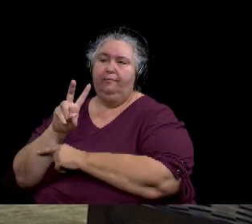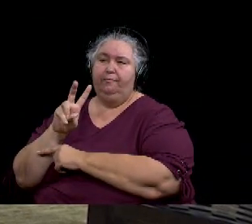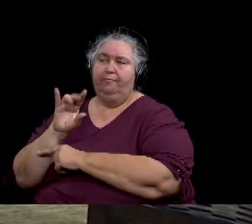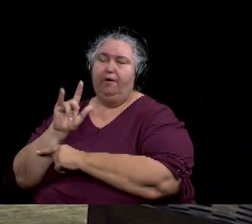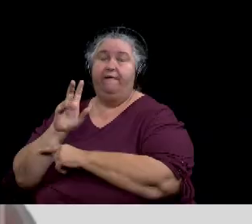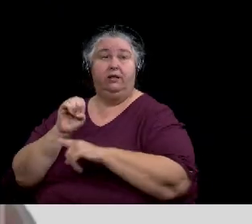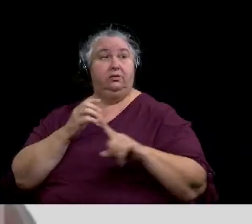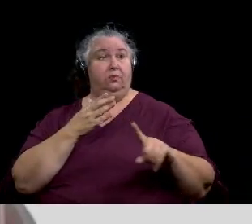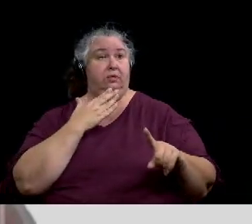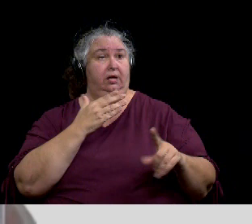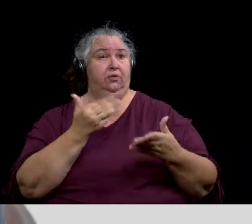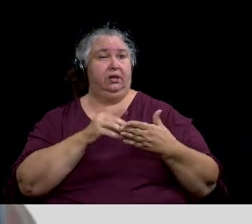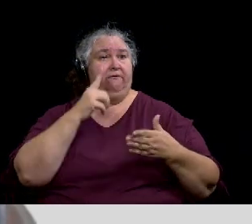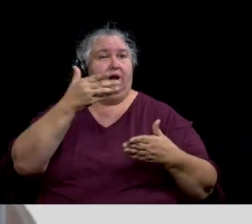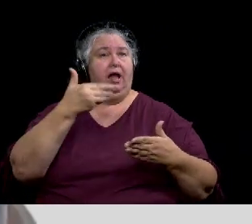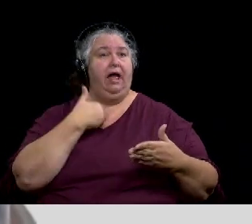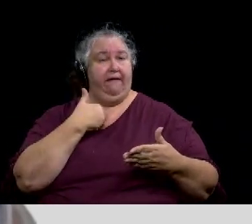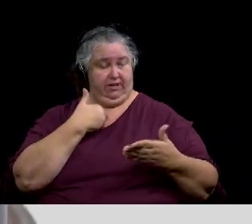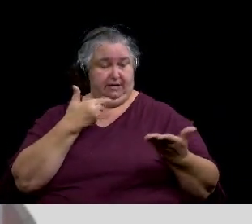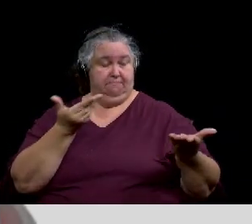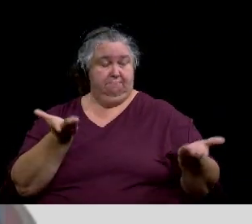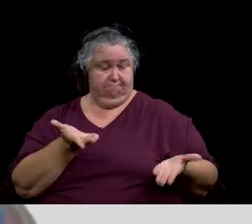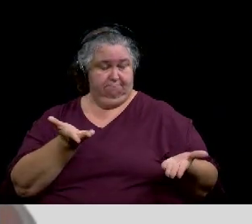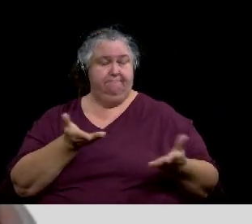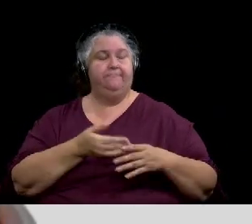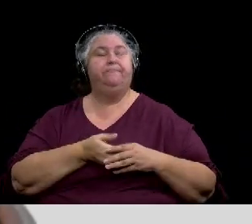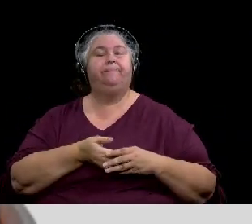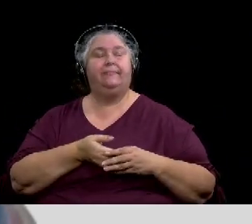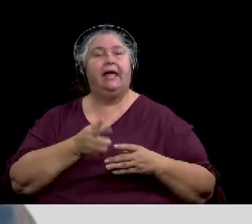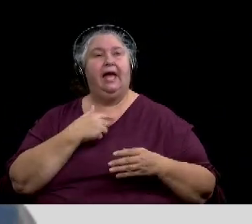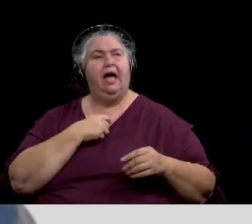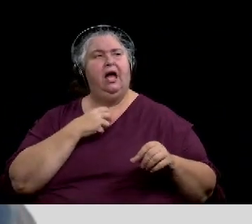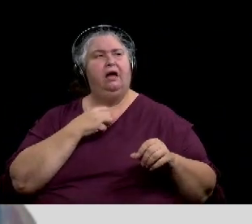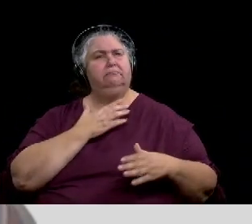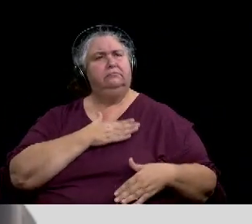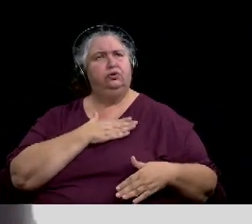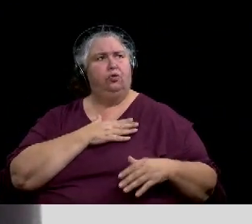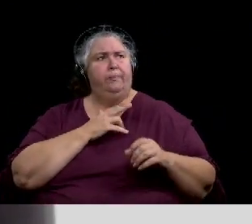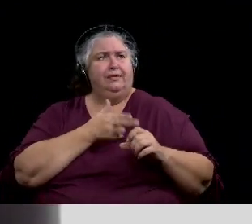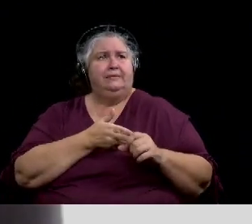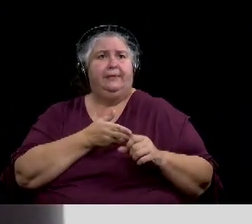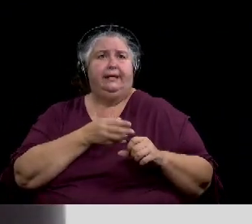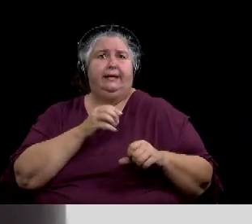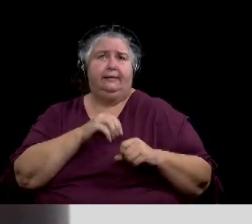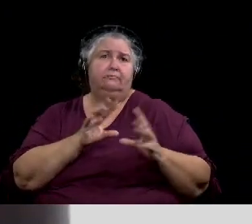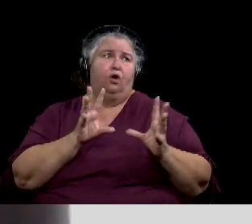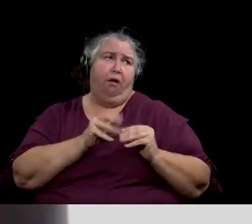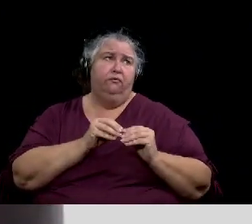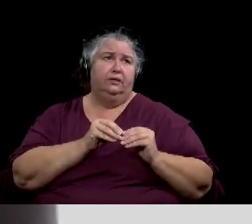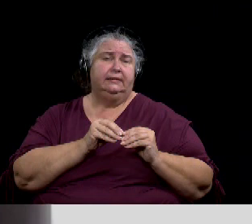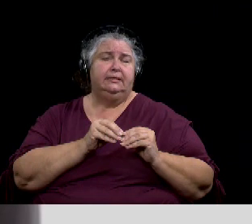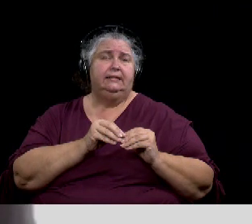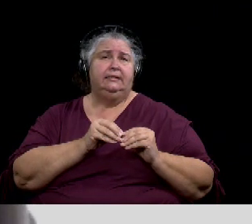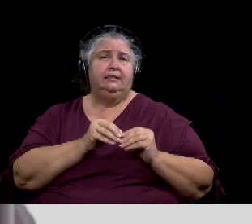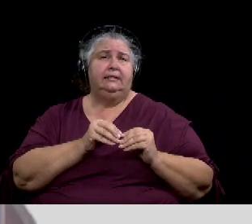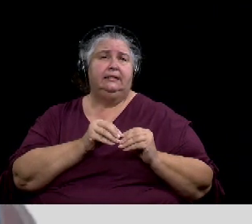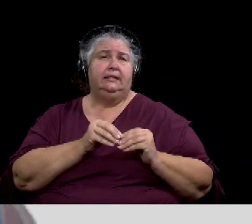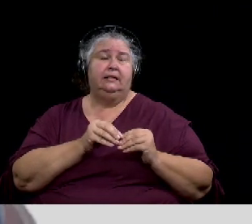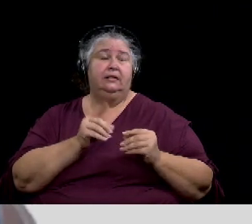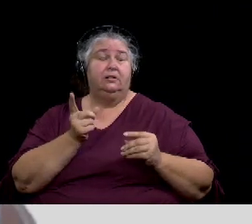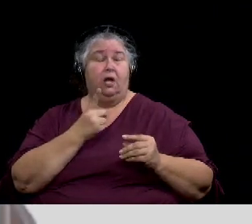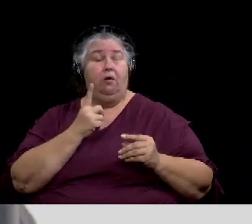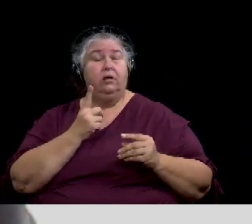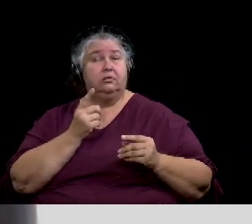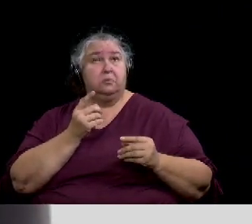Thank you again for having me this afternoon. Enjoy participating in the press conference, and it's always enlightening, I think,